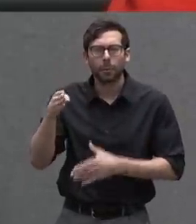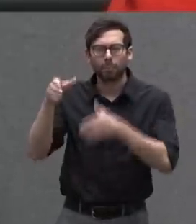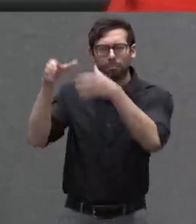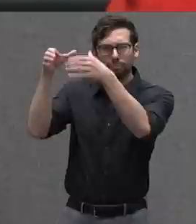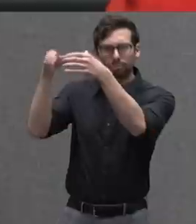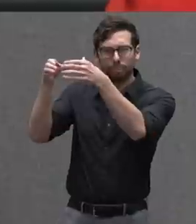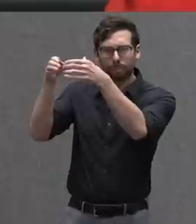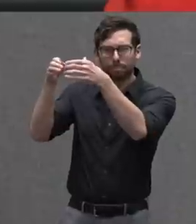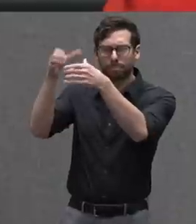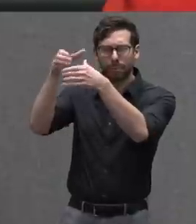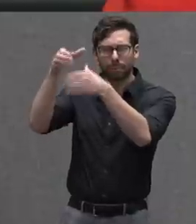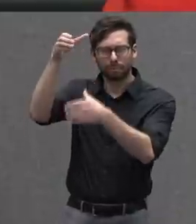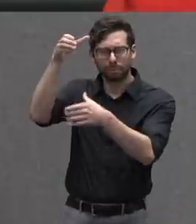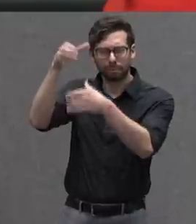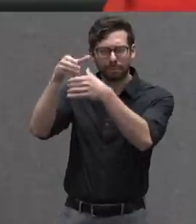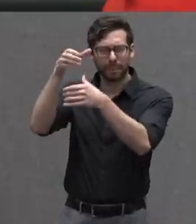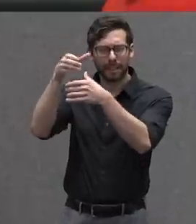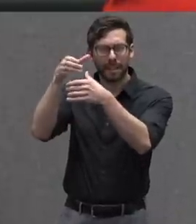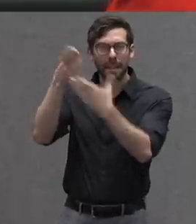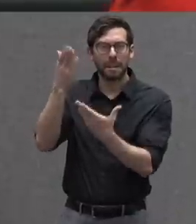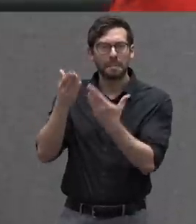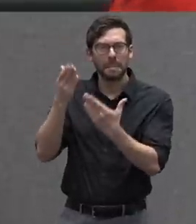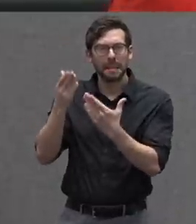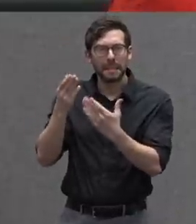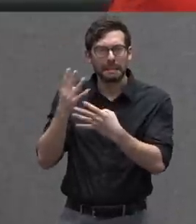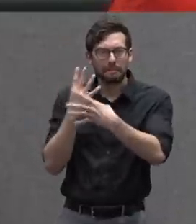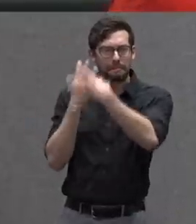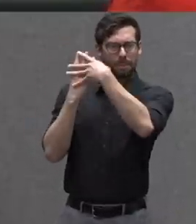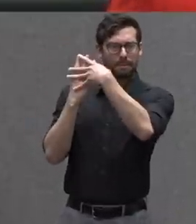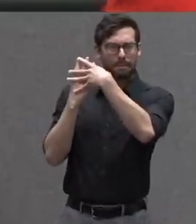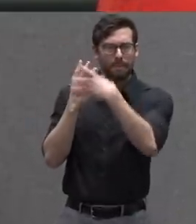journey. I wonder where she'll go.